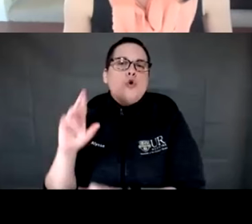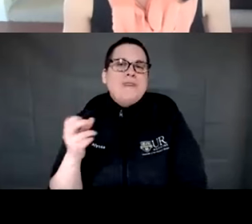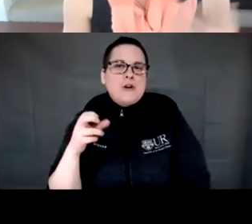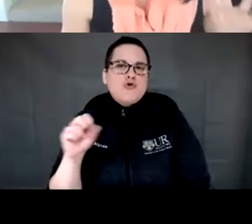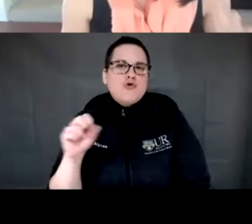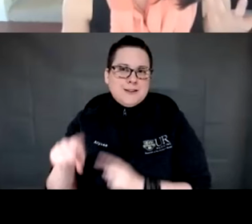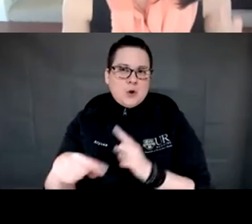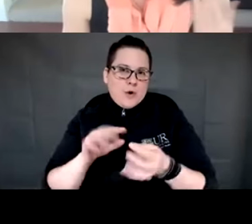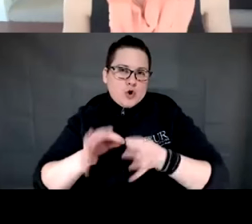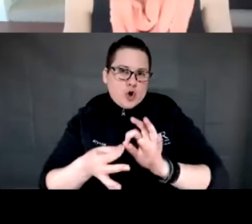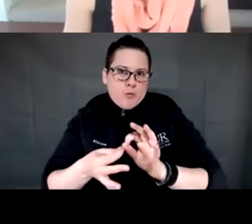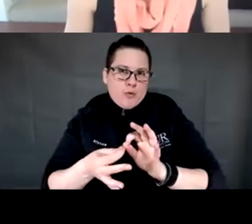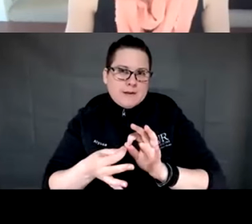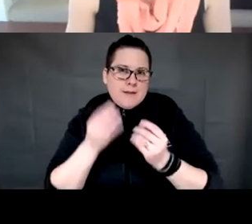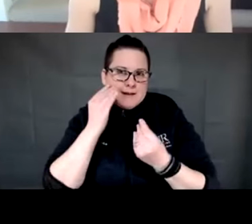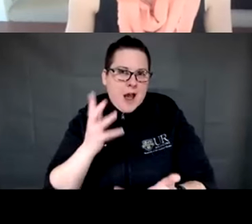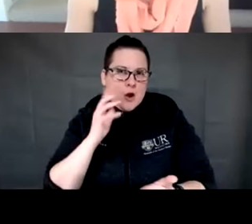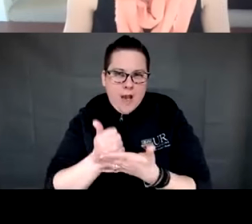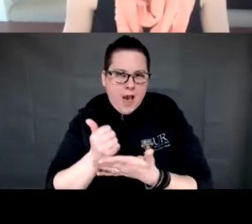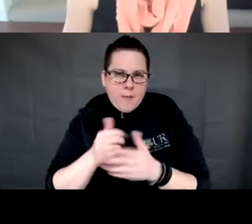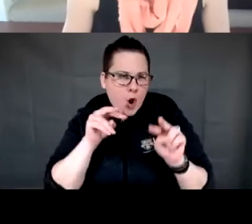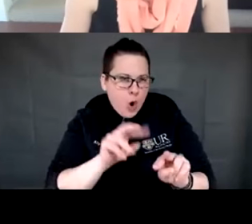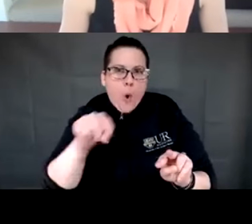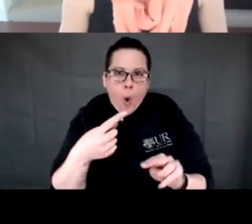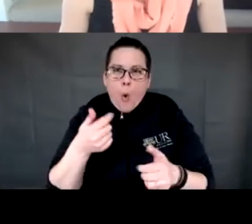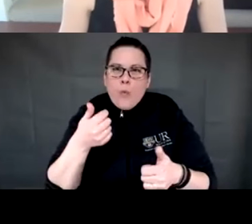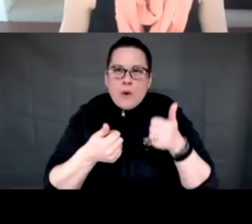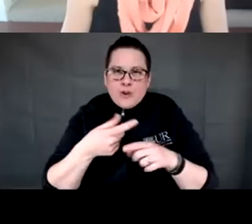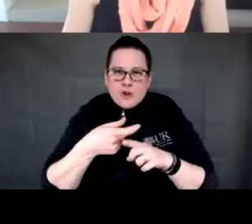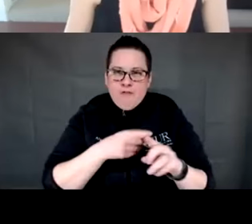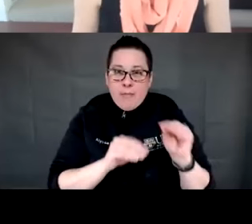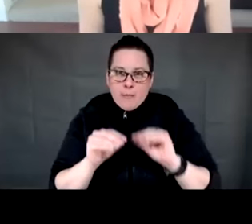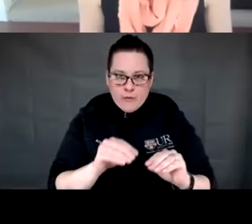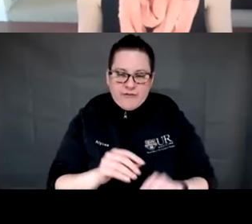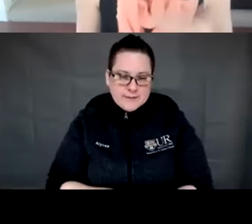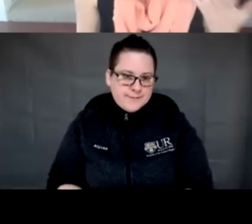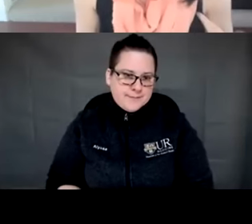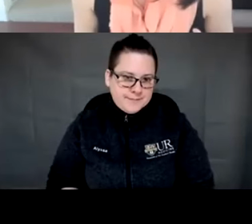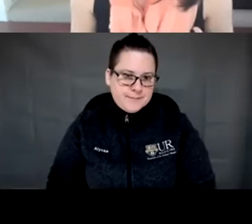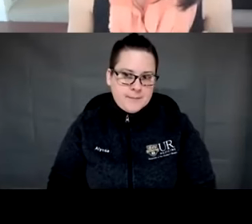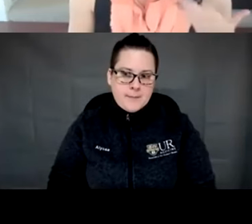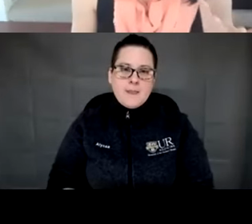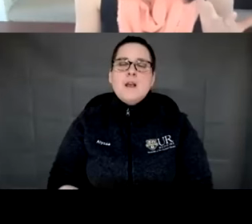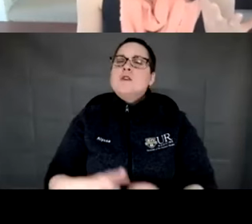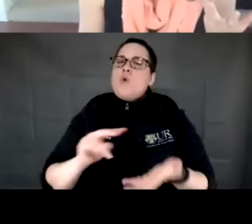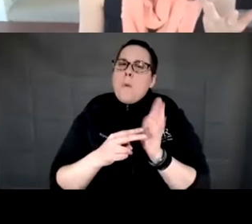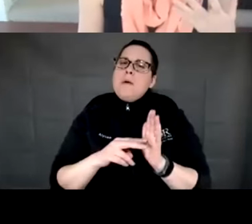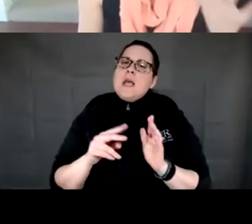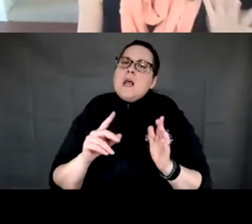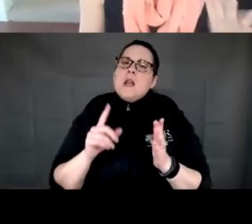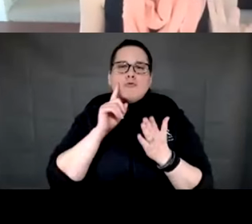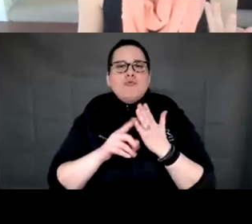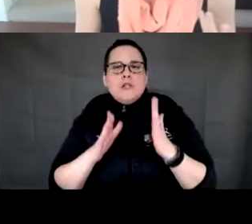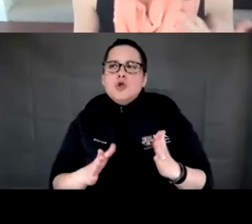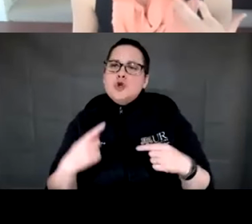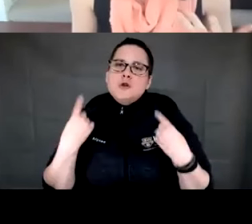that you can aim to isolate the effect of movements by themselves. So in other words, experimenters have come up with pretty